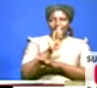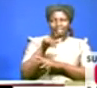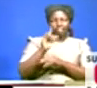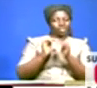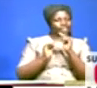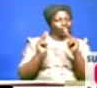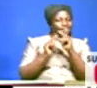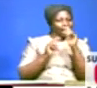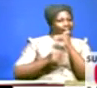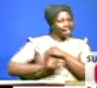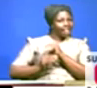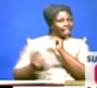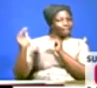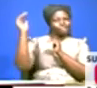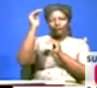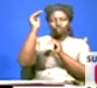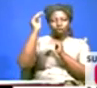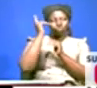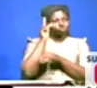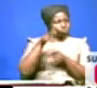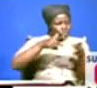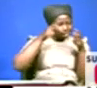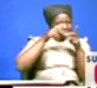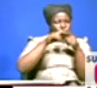listen to whatever he's doing. But also, the issue is